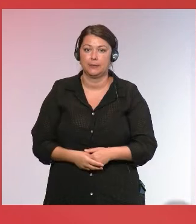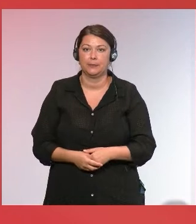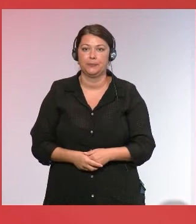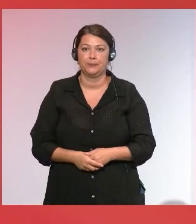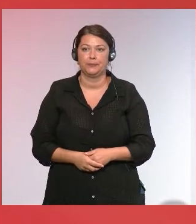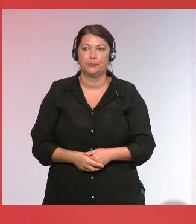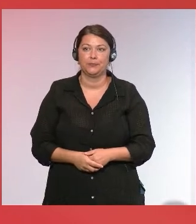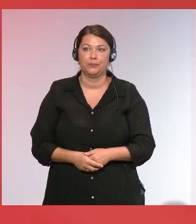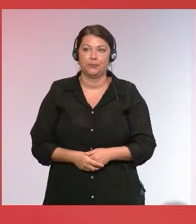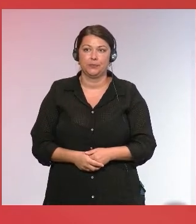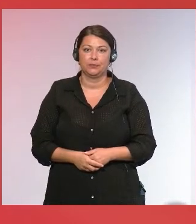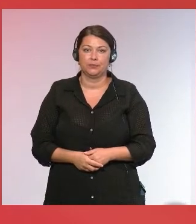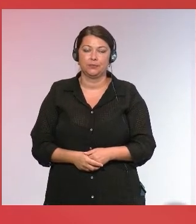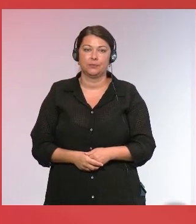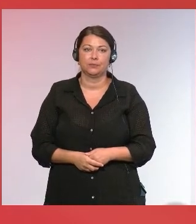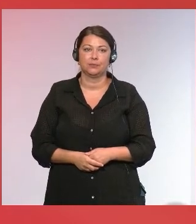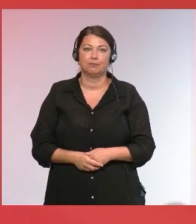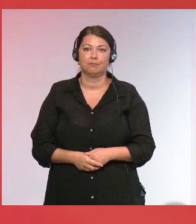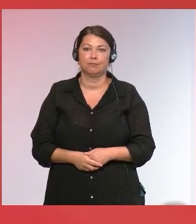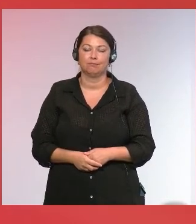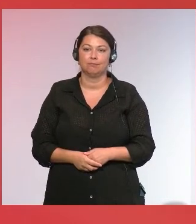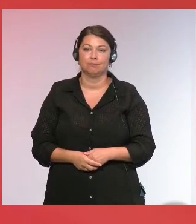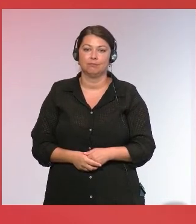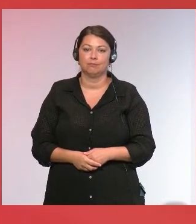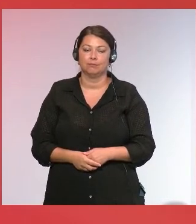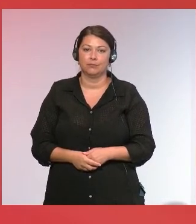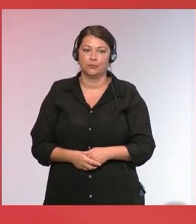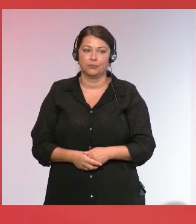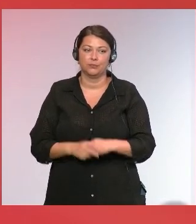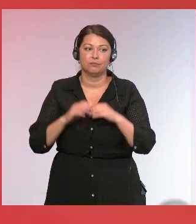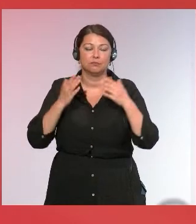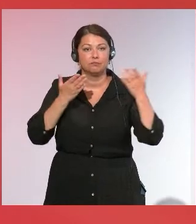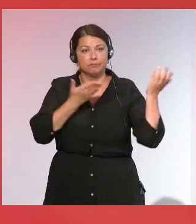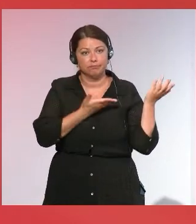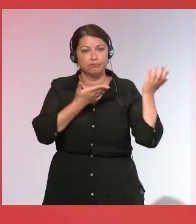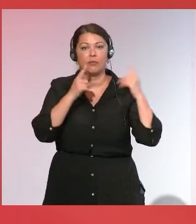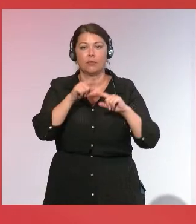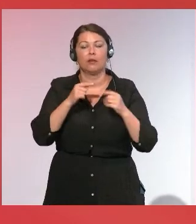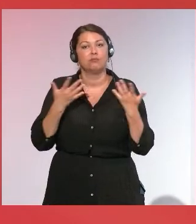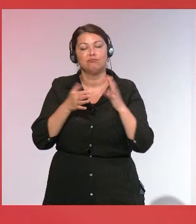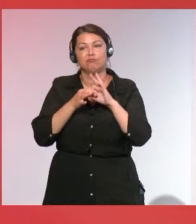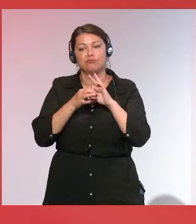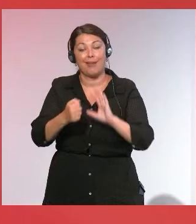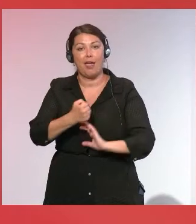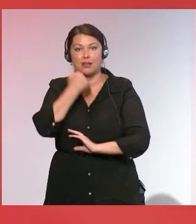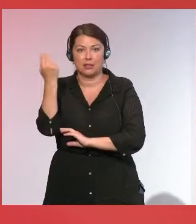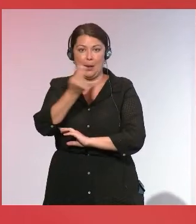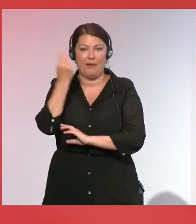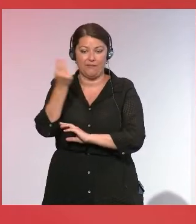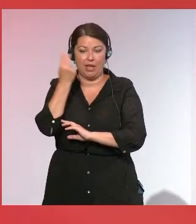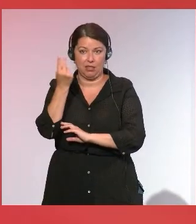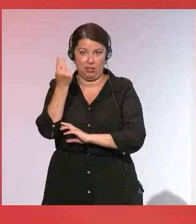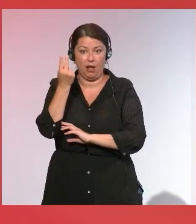If we now look at the health effects of extreme weather events, things like extreme rainfall can lead to